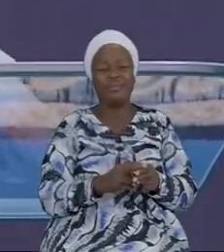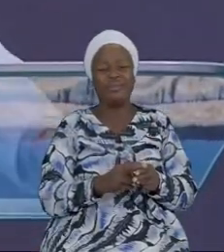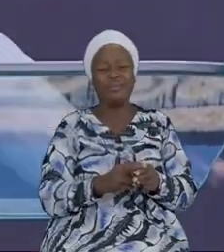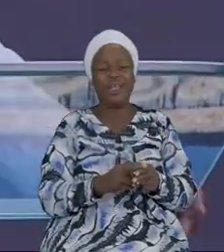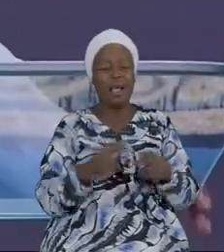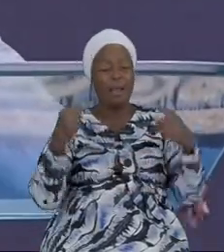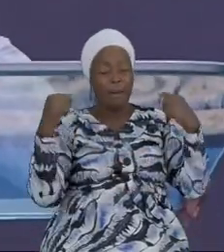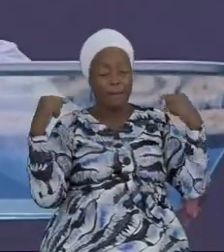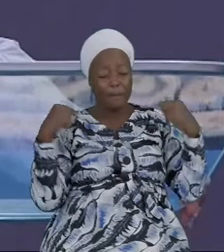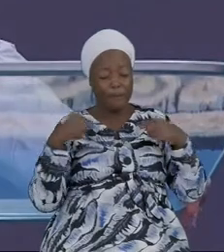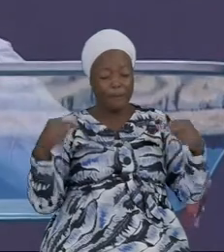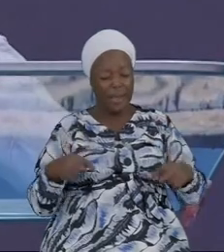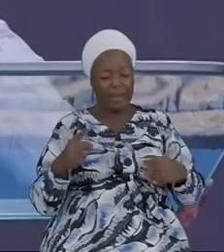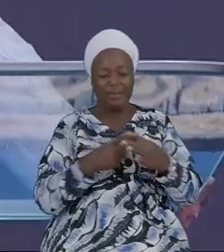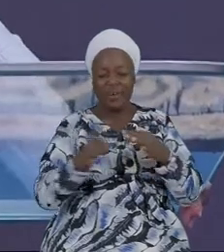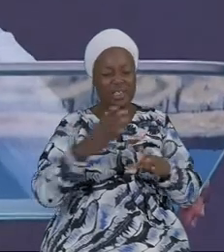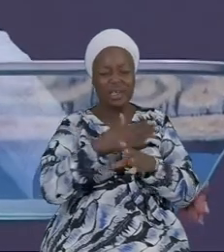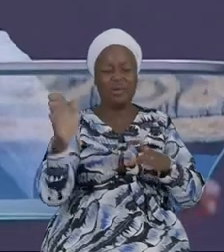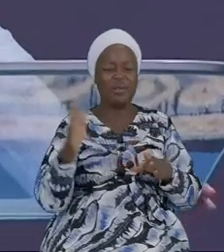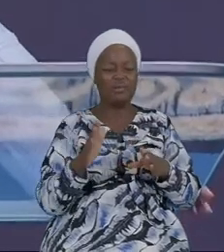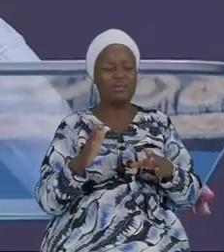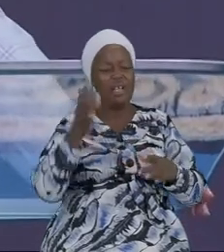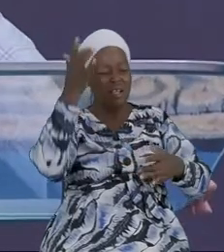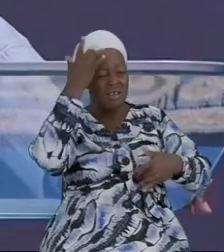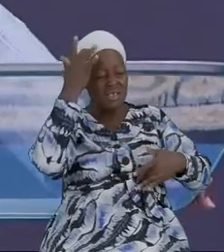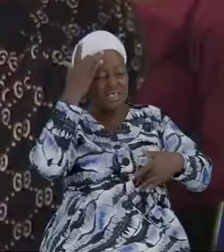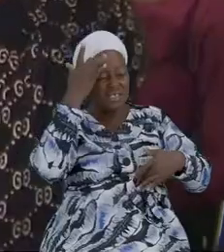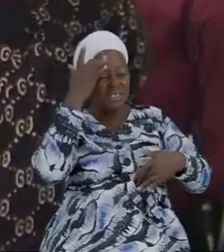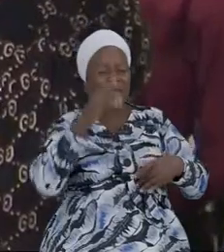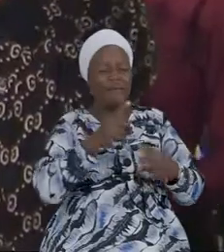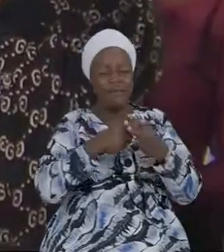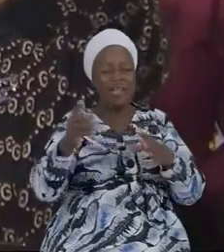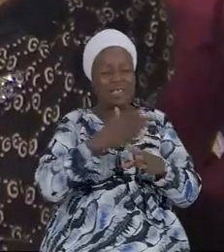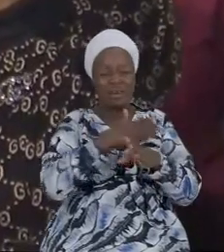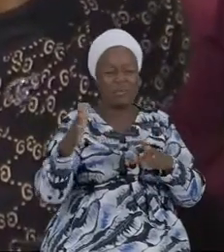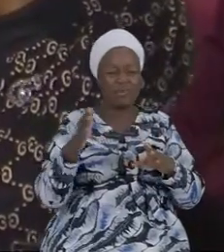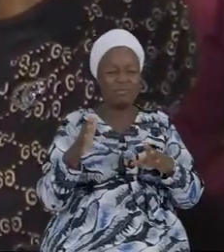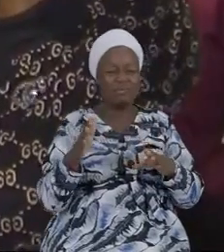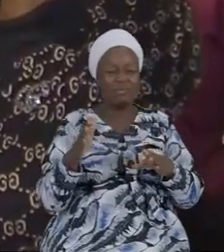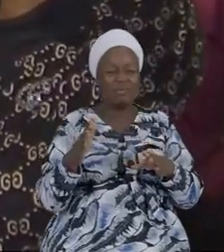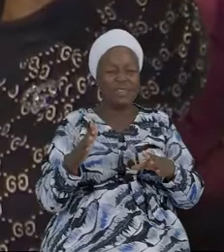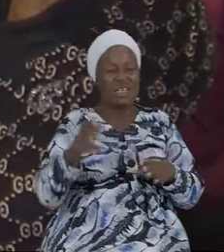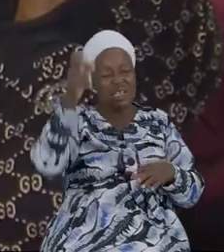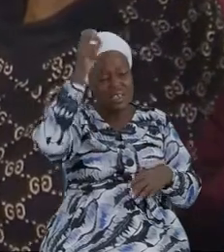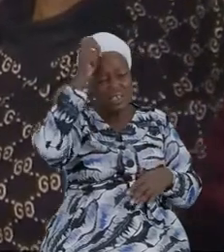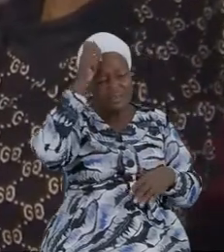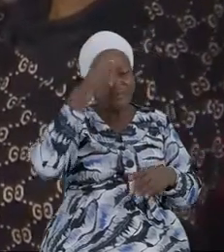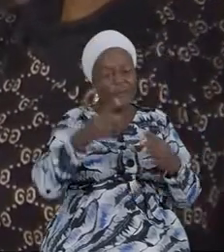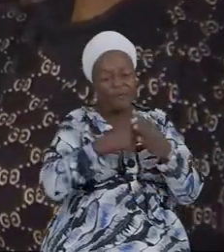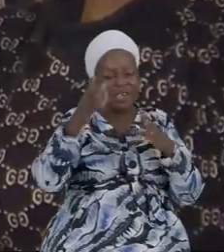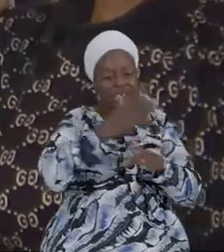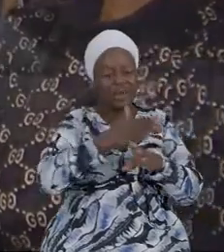Pain, vanish away. Disease, vanish away. Demons, vanish